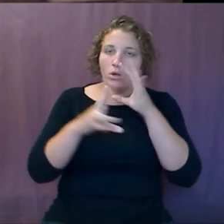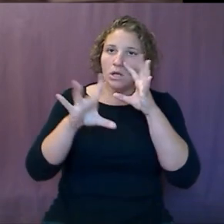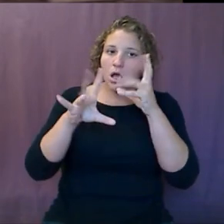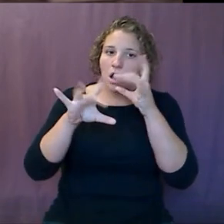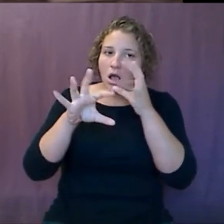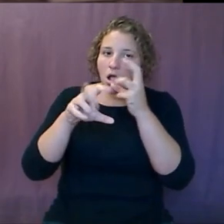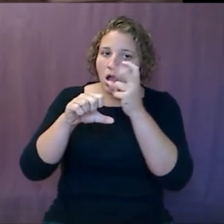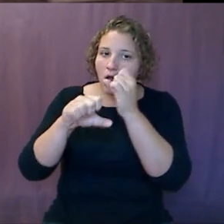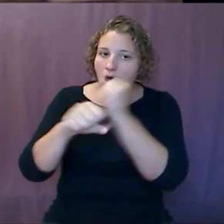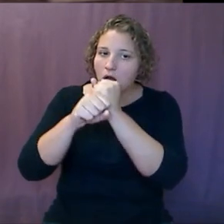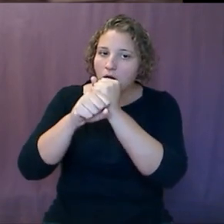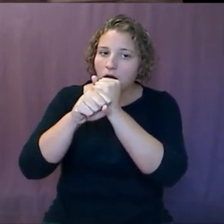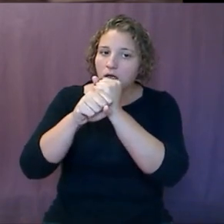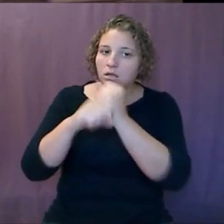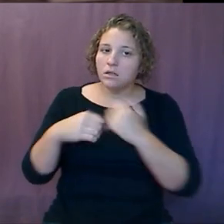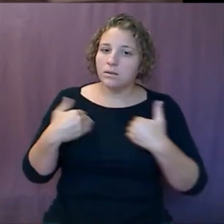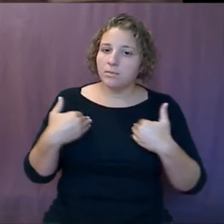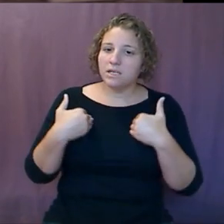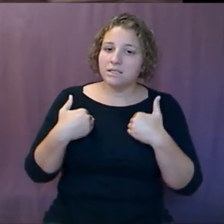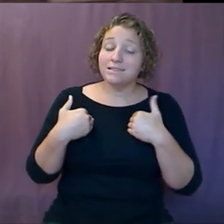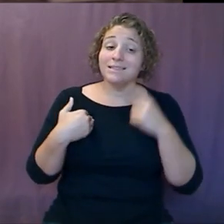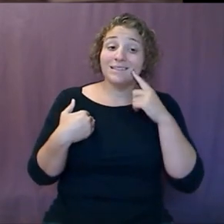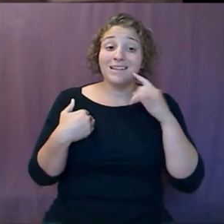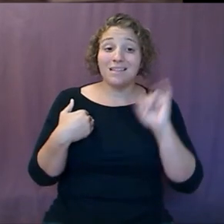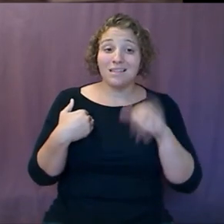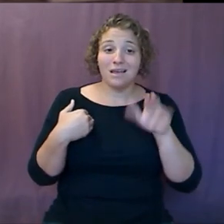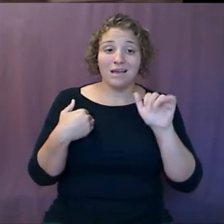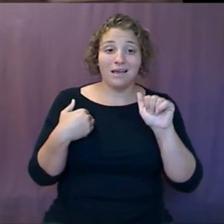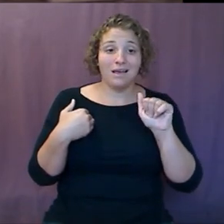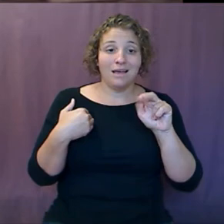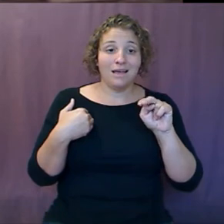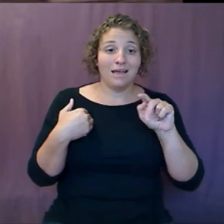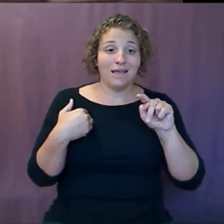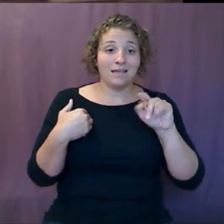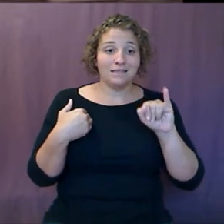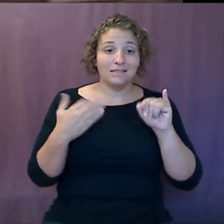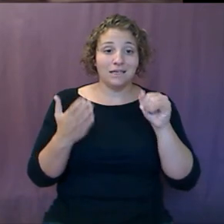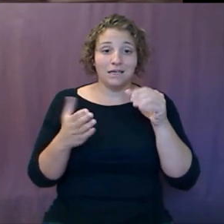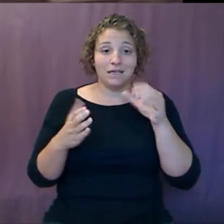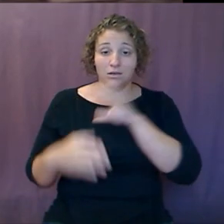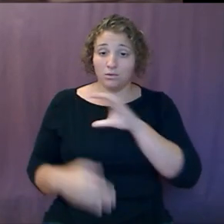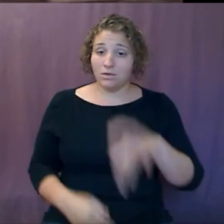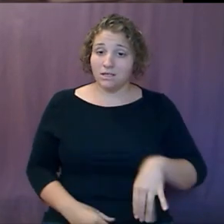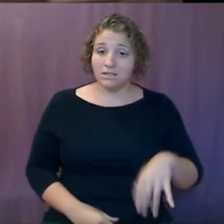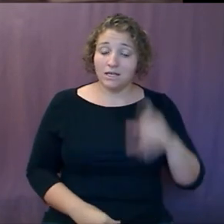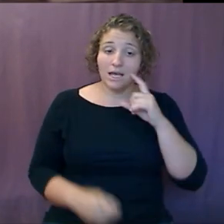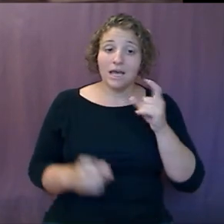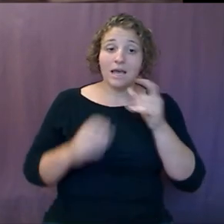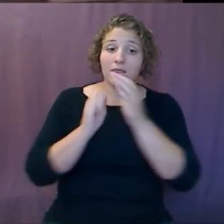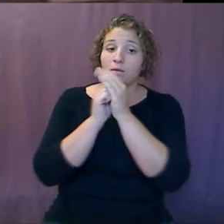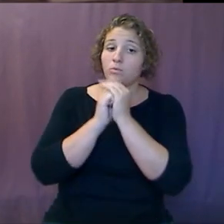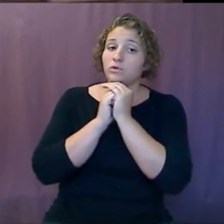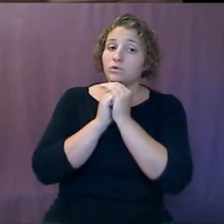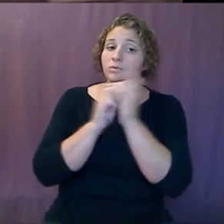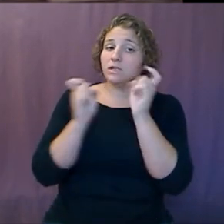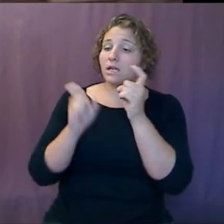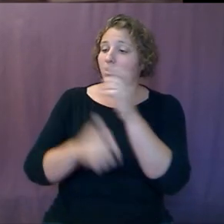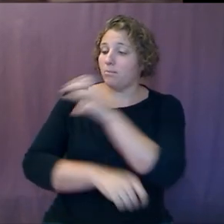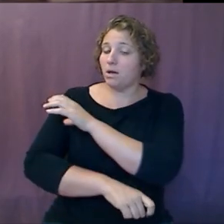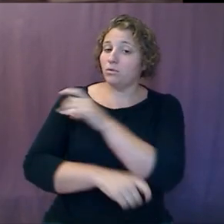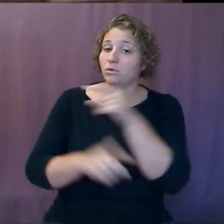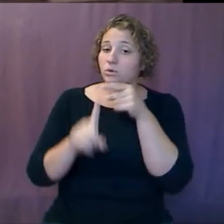this is the Antichrist and they worshiped the devil or the dragon which gave power unto the beast and they worshiped the beast saying